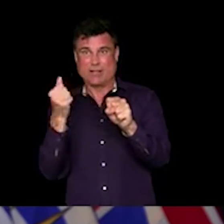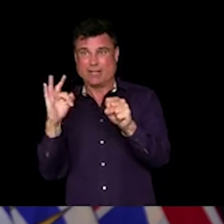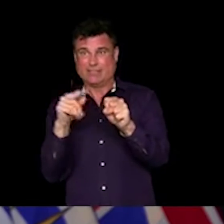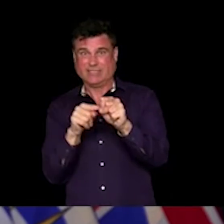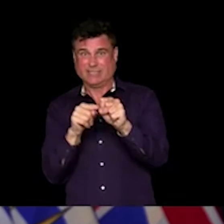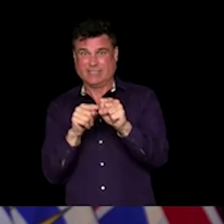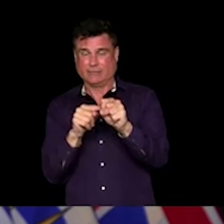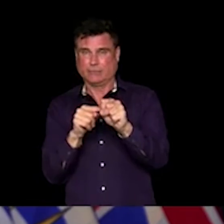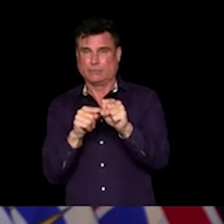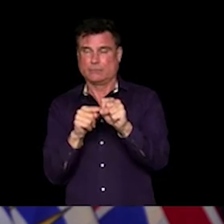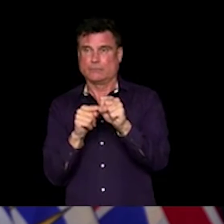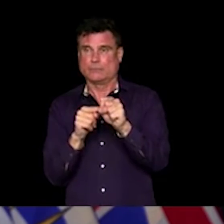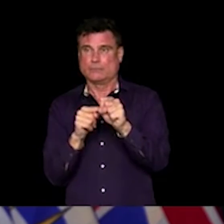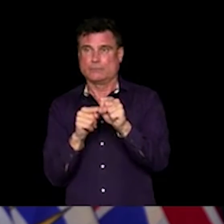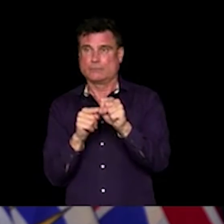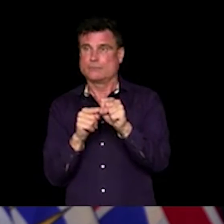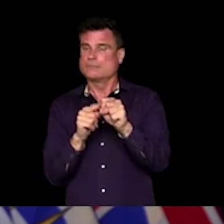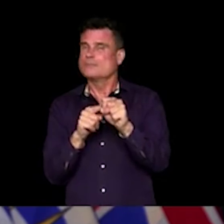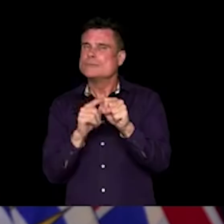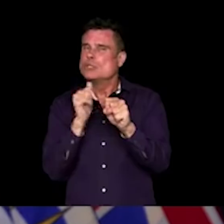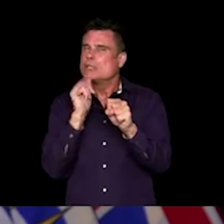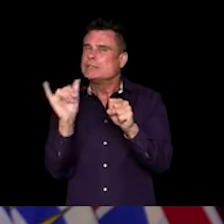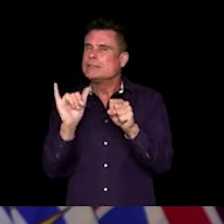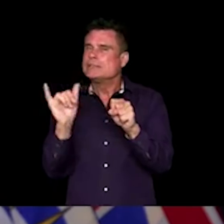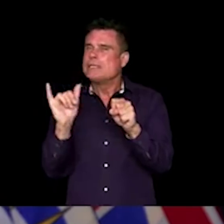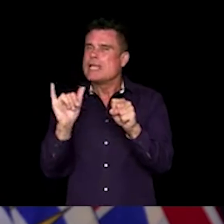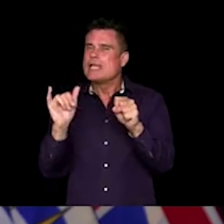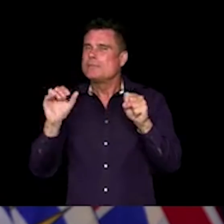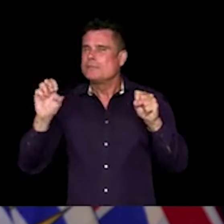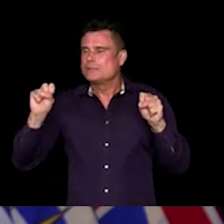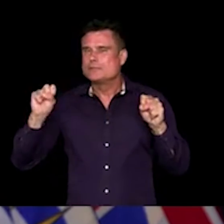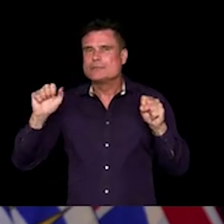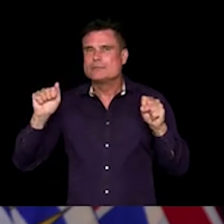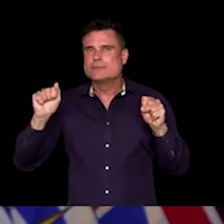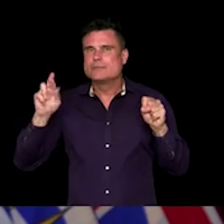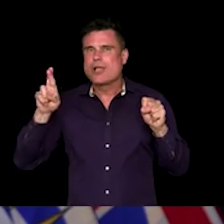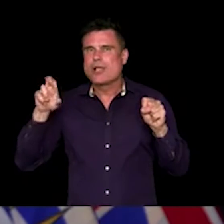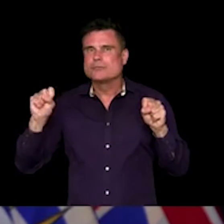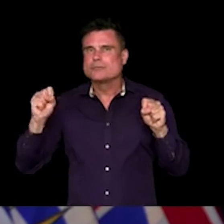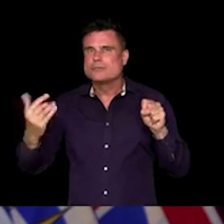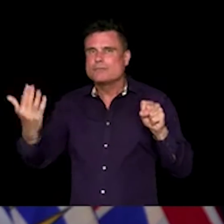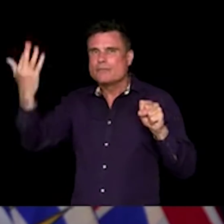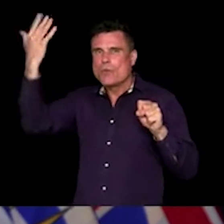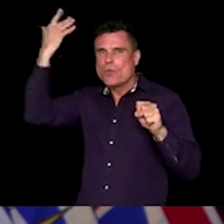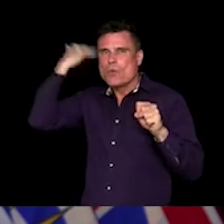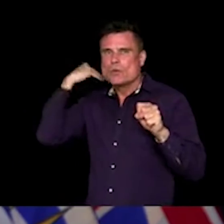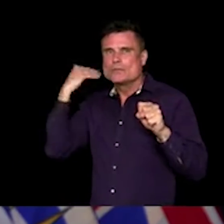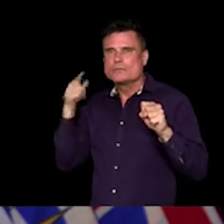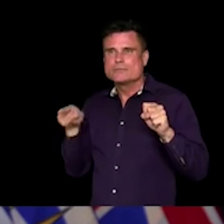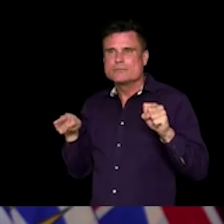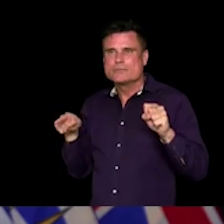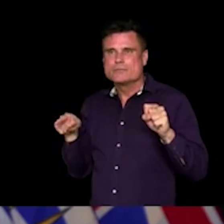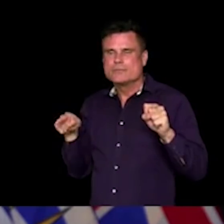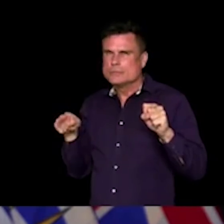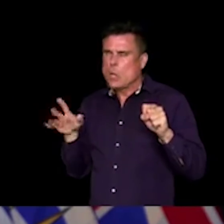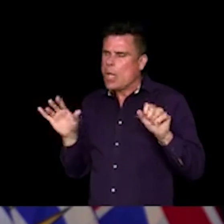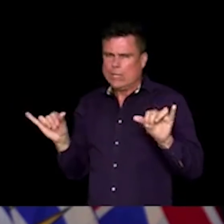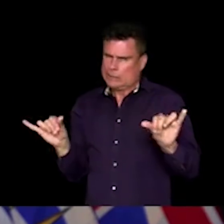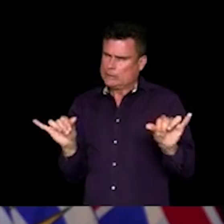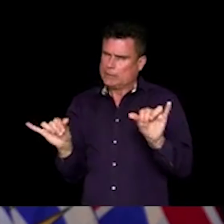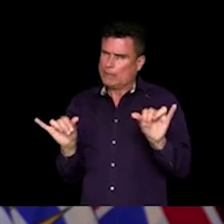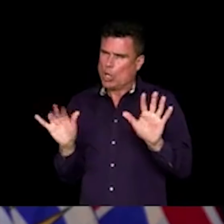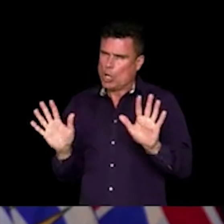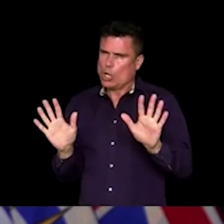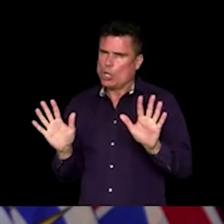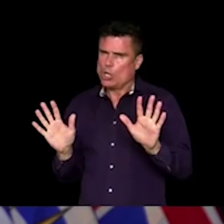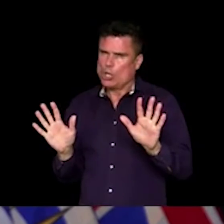the virus that causes COVID-19, we see a different profile. Even though it's a longer incubation period, what we're seeing is